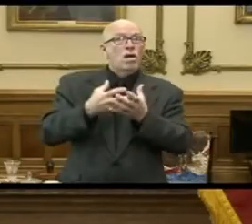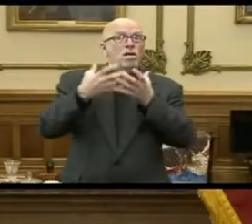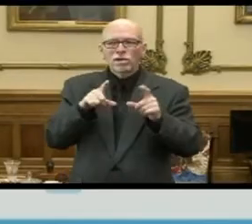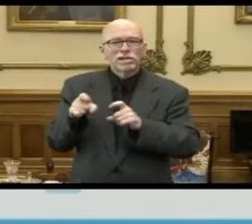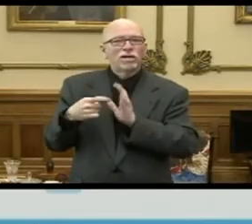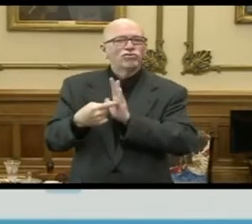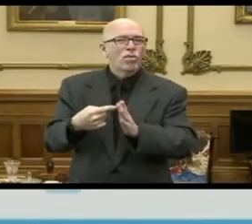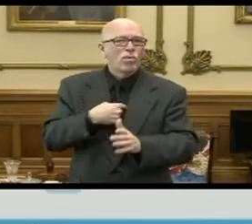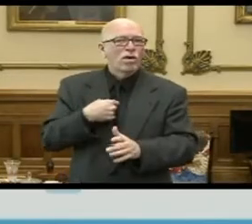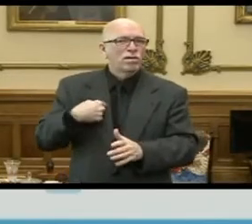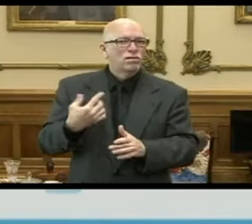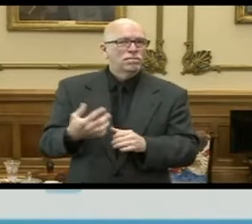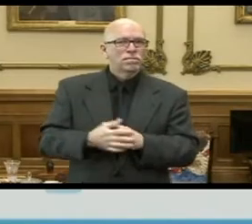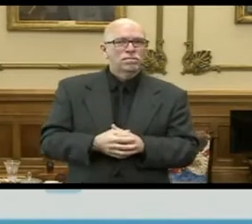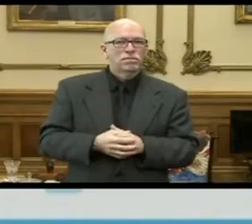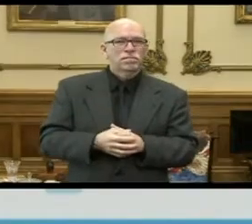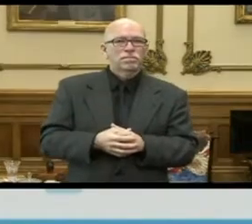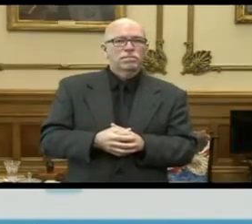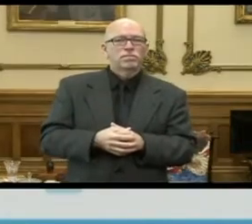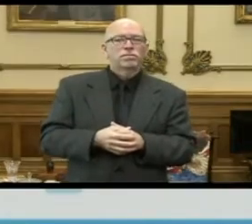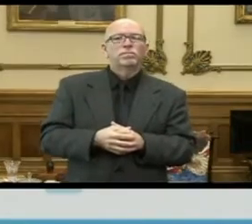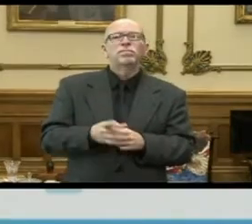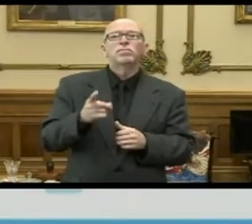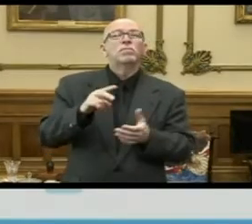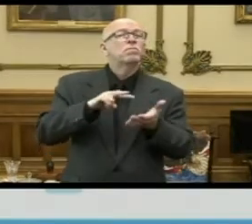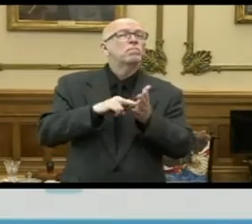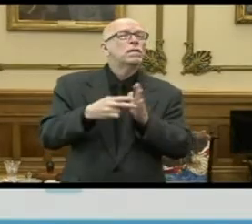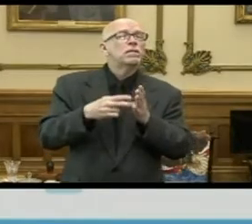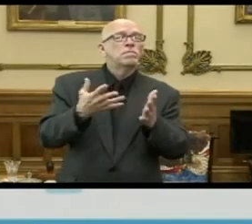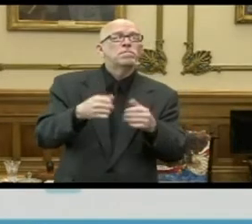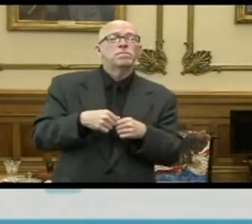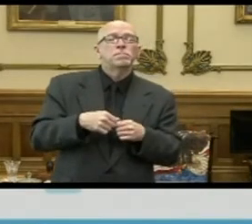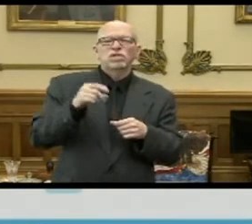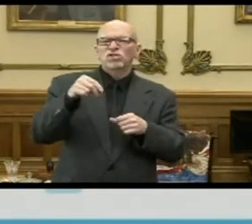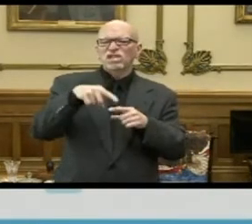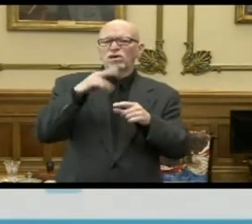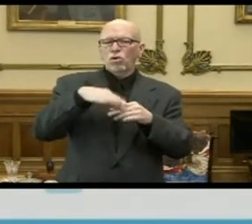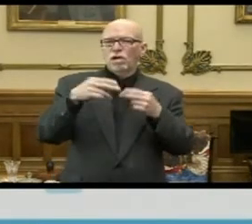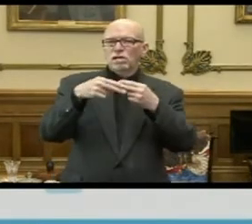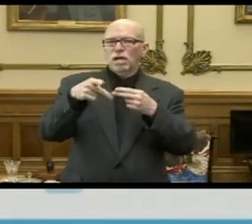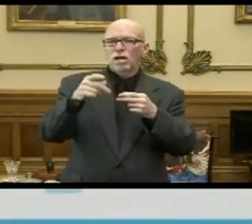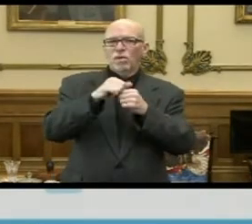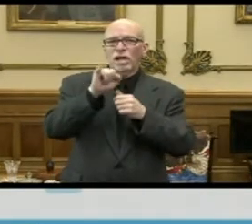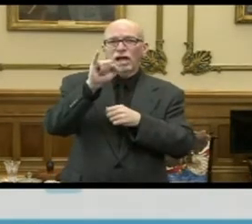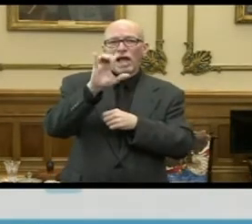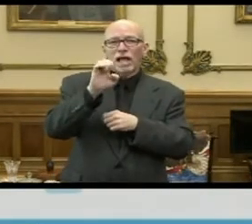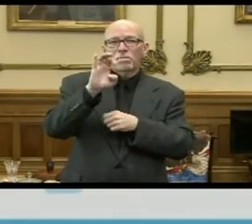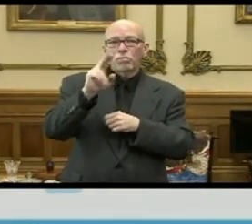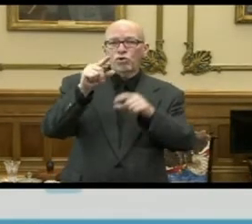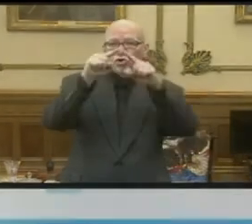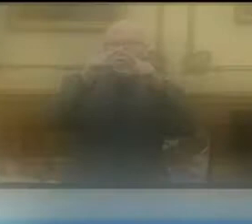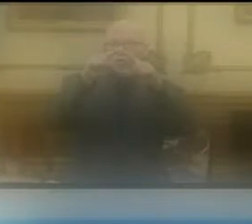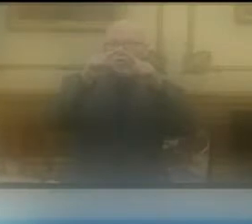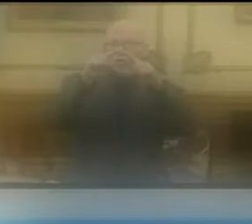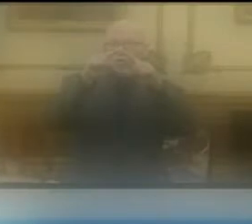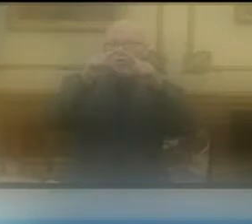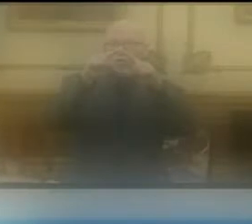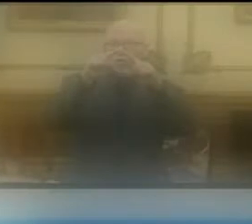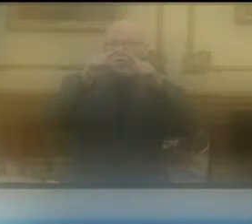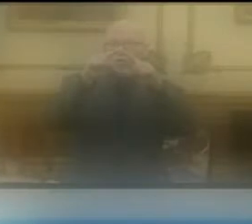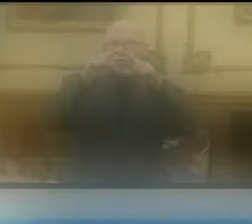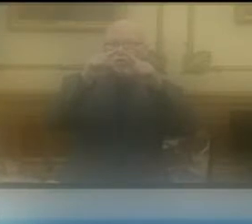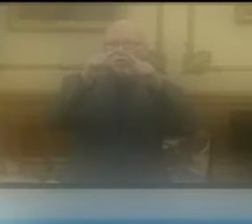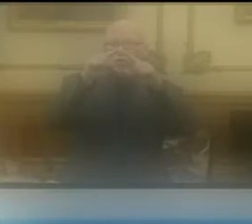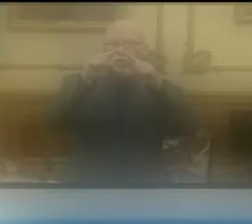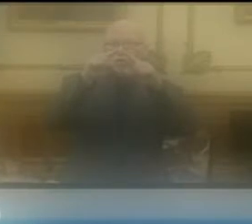that the rate of Hoosiers infected with the coronavirus is just the tip of the iceberg. In late April, when there were just